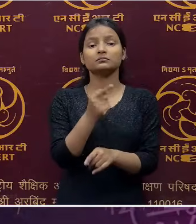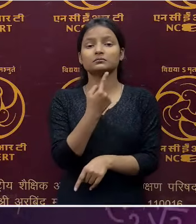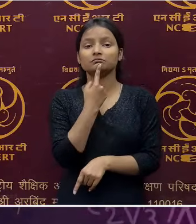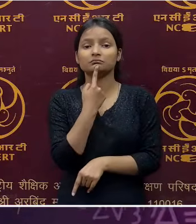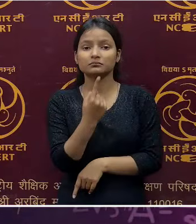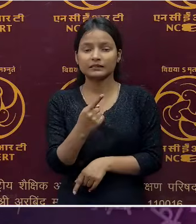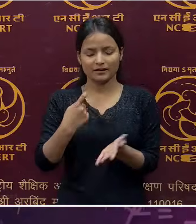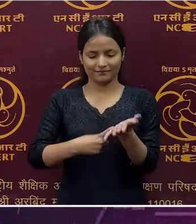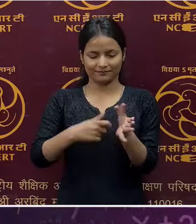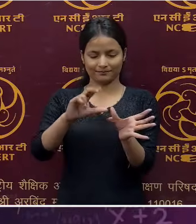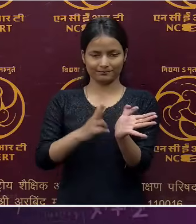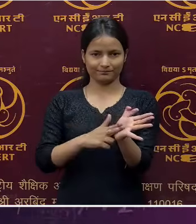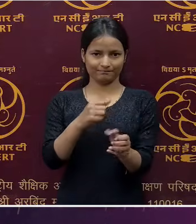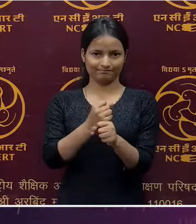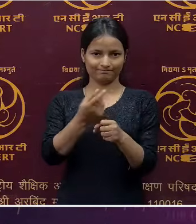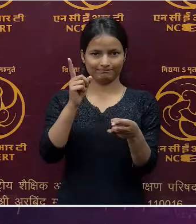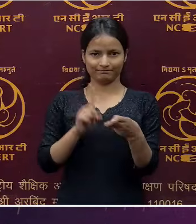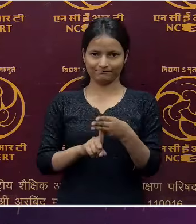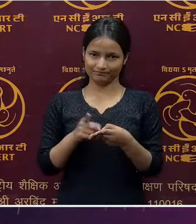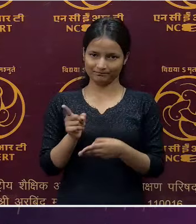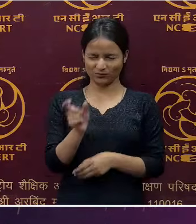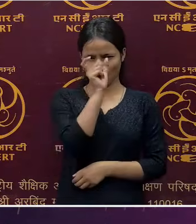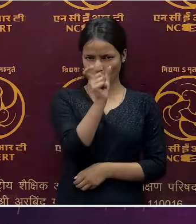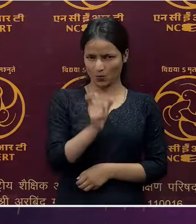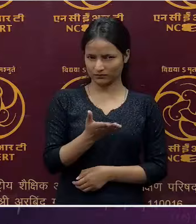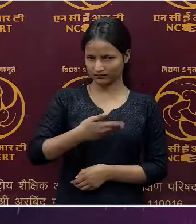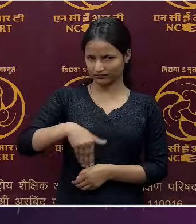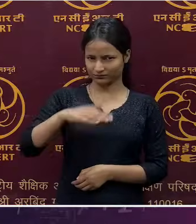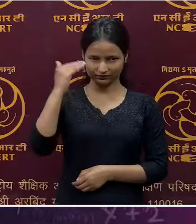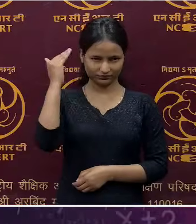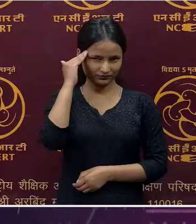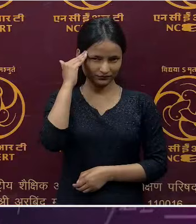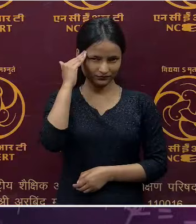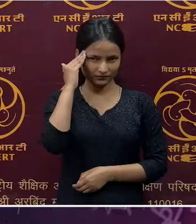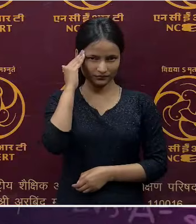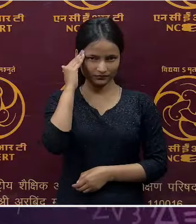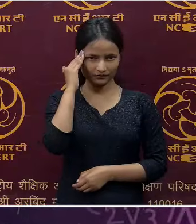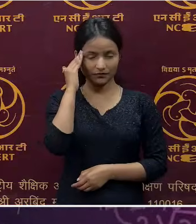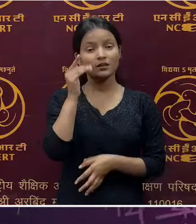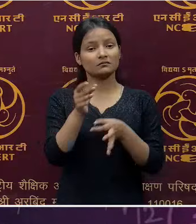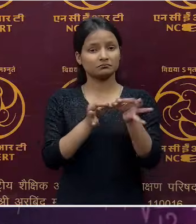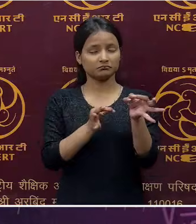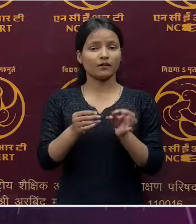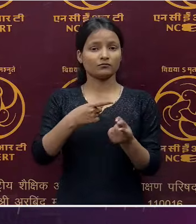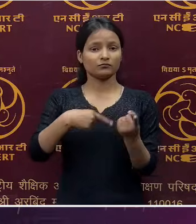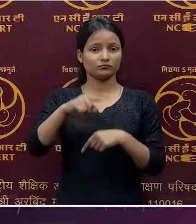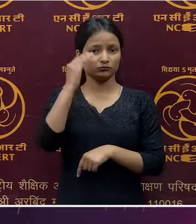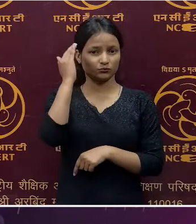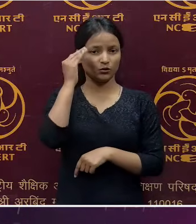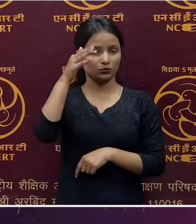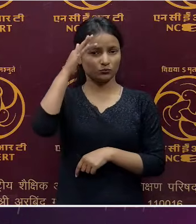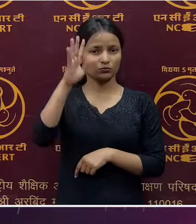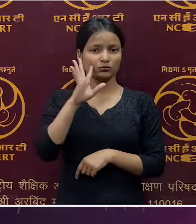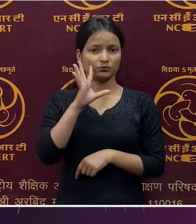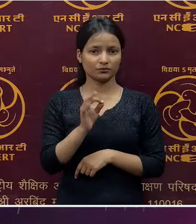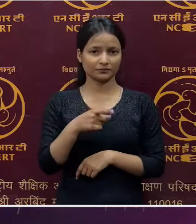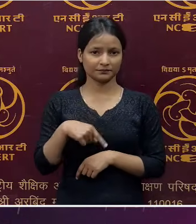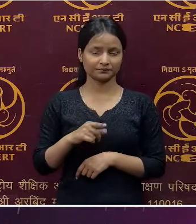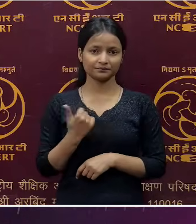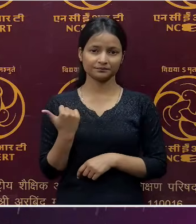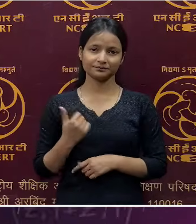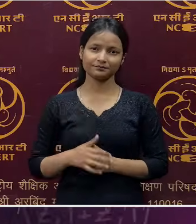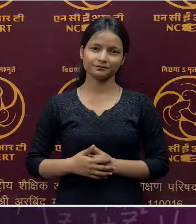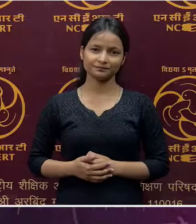is domain, what is codomain, and what is range, which is given in the example also. Also, what is the